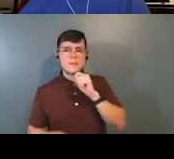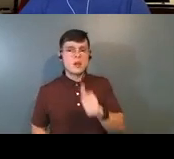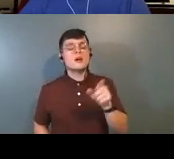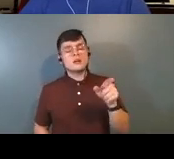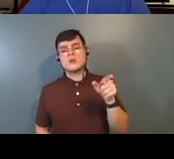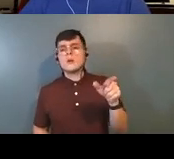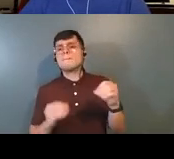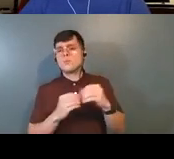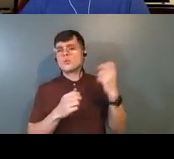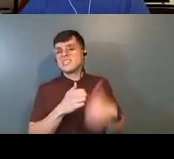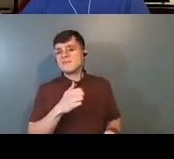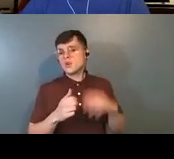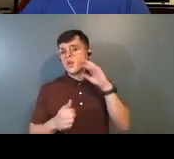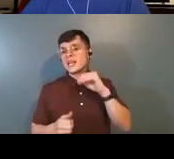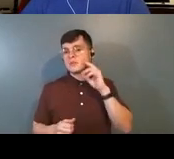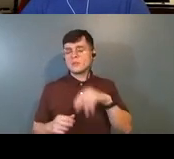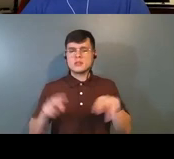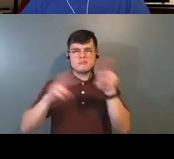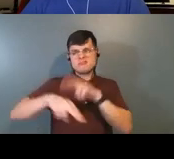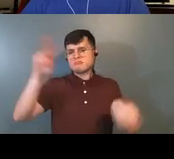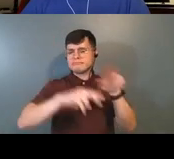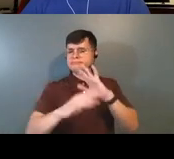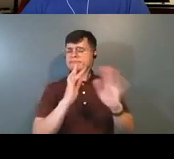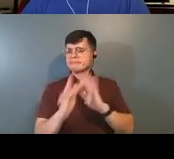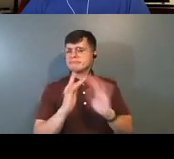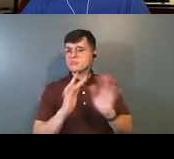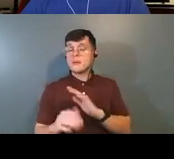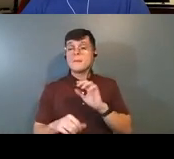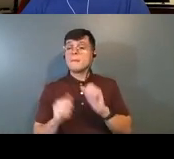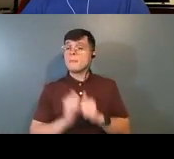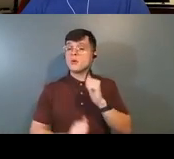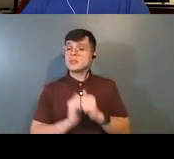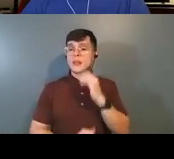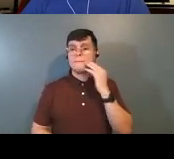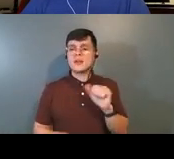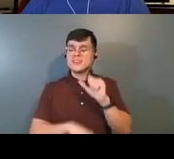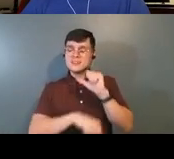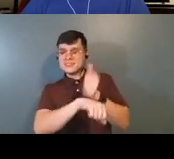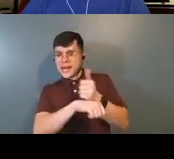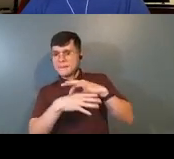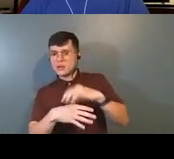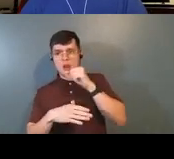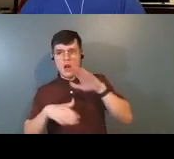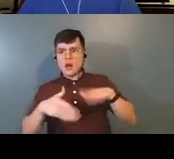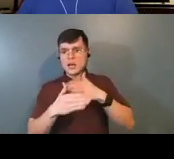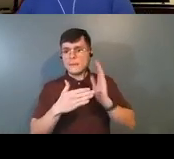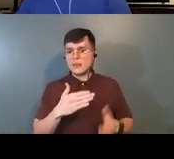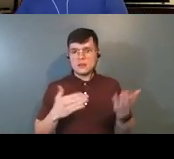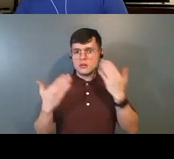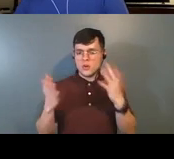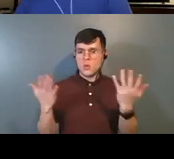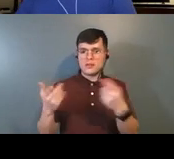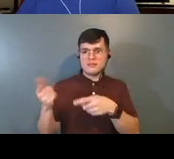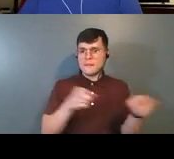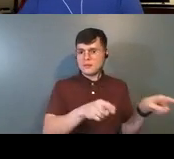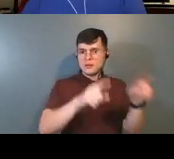more difficult experience to visit the page, but it's mostly because the setup content isn't complete really, you know, so she doesn't know what's happening on the page,